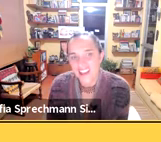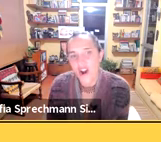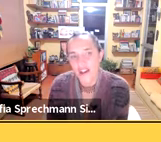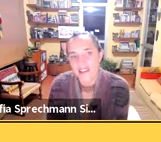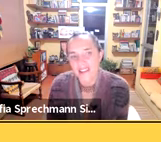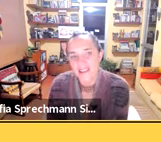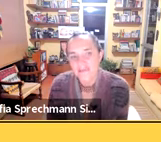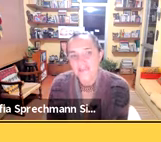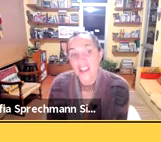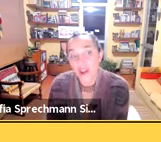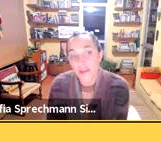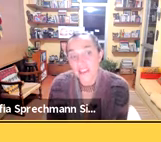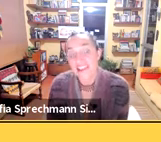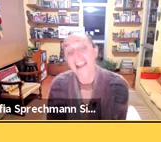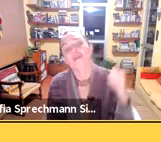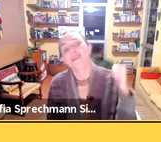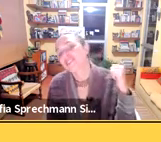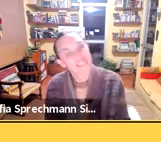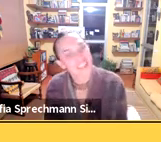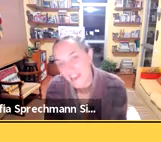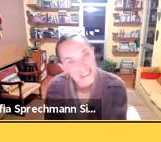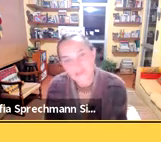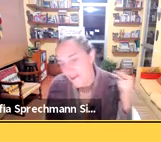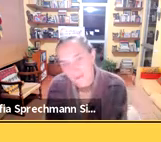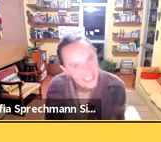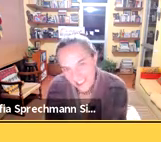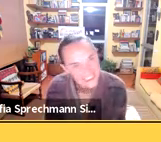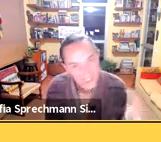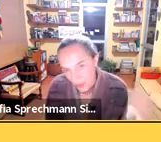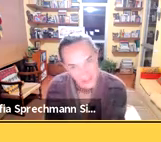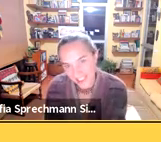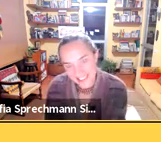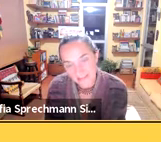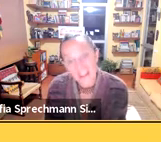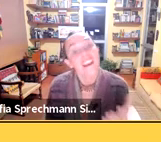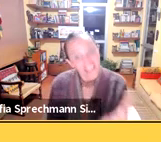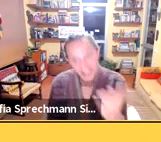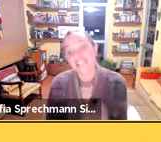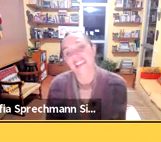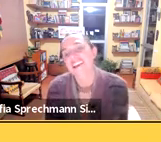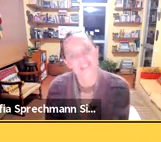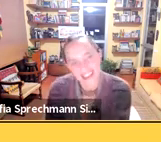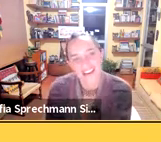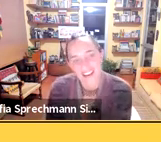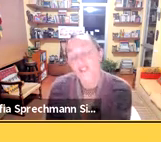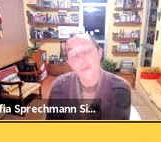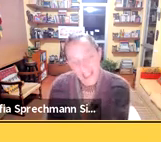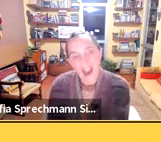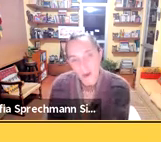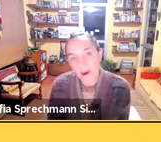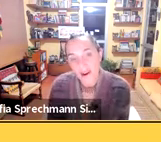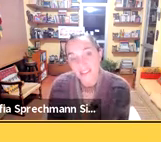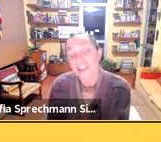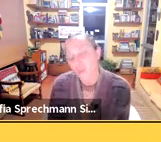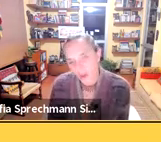just economies, economías sostenibles, feministas y justas. CARE stands ready to play